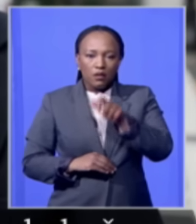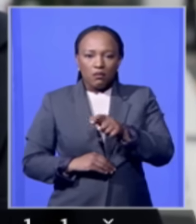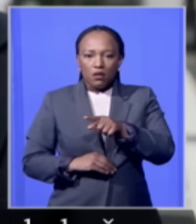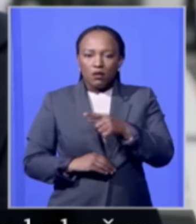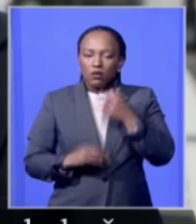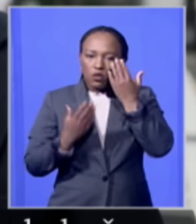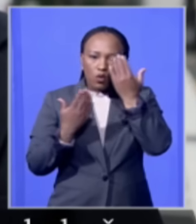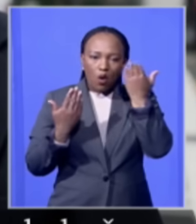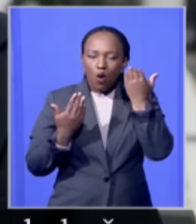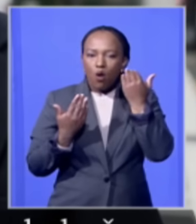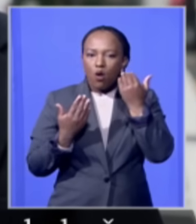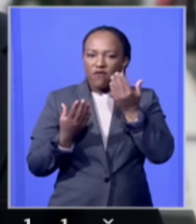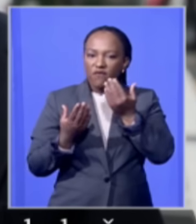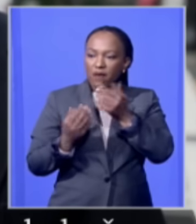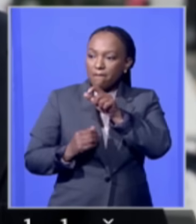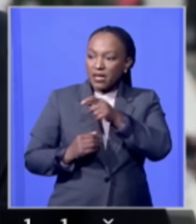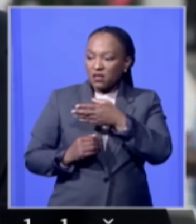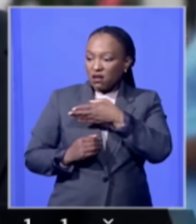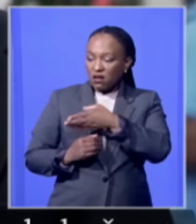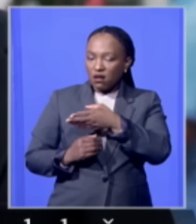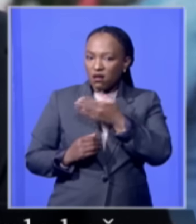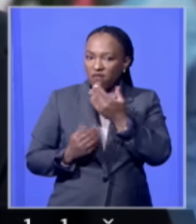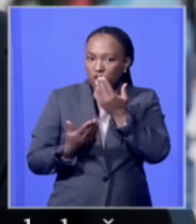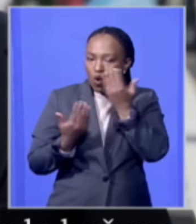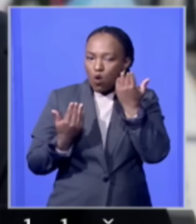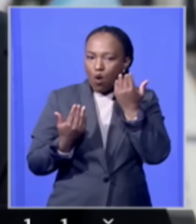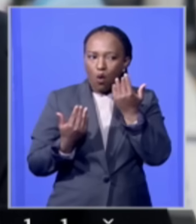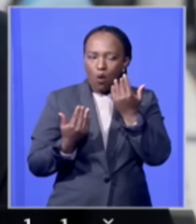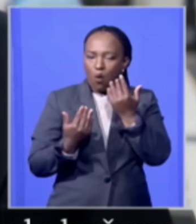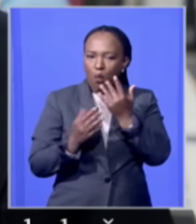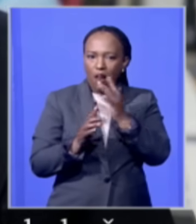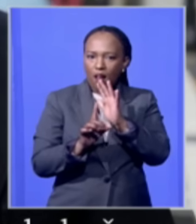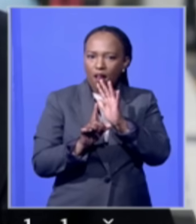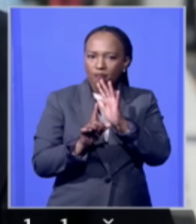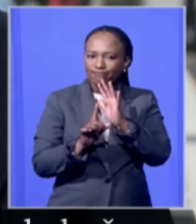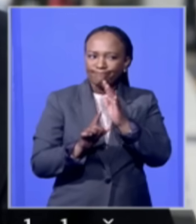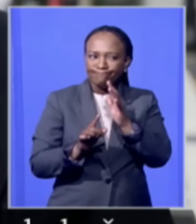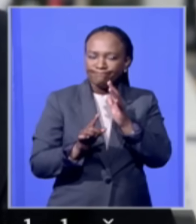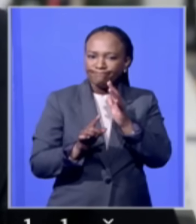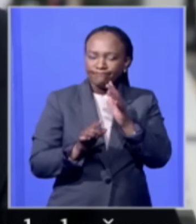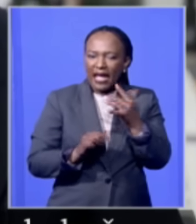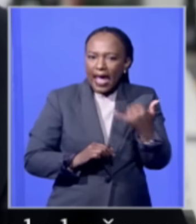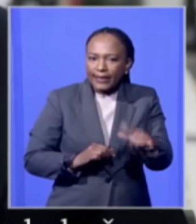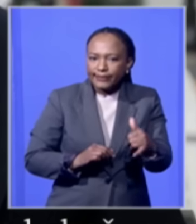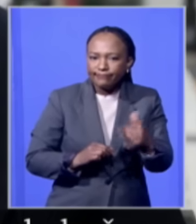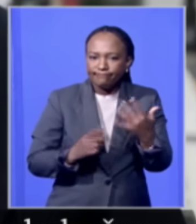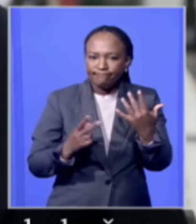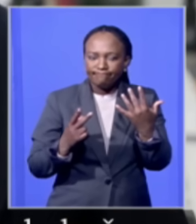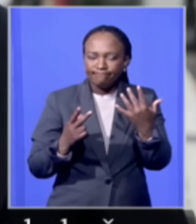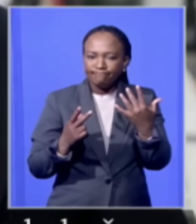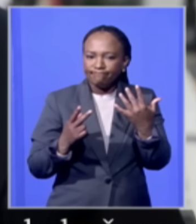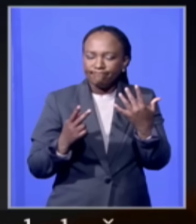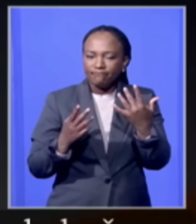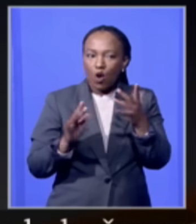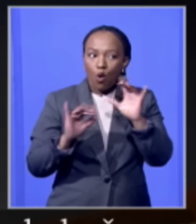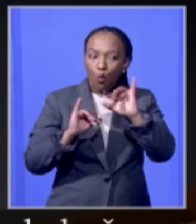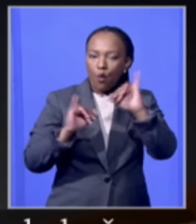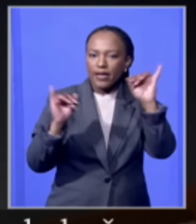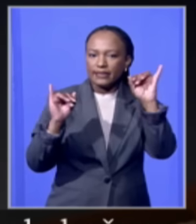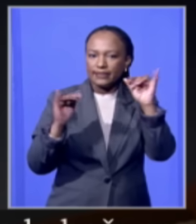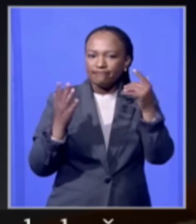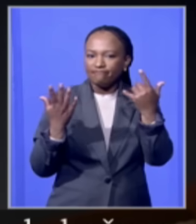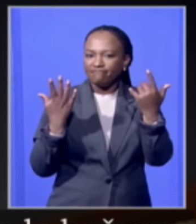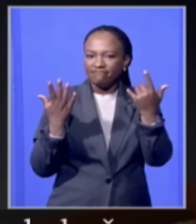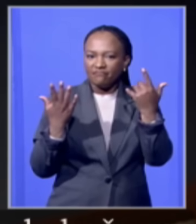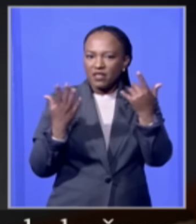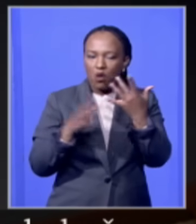you're going to get a call that they're going to be hurt or injured, or the worst case is